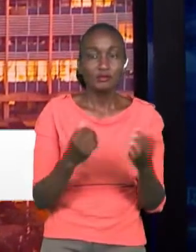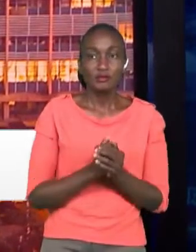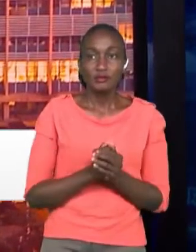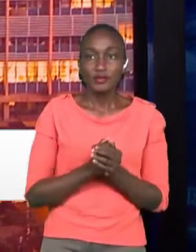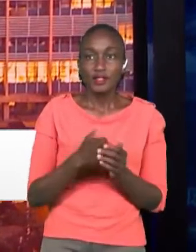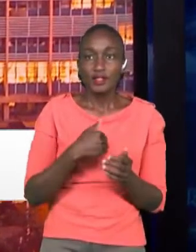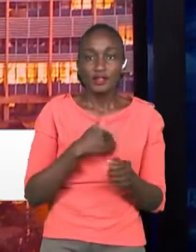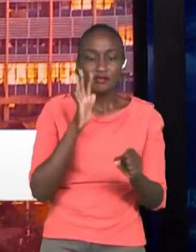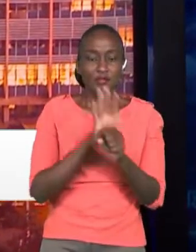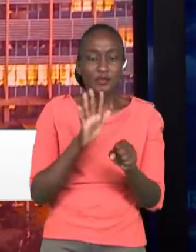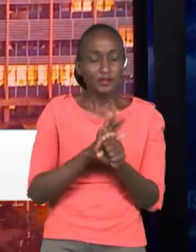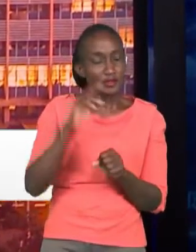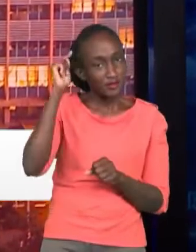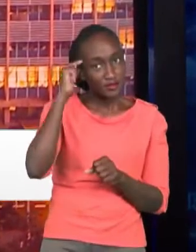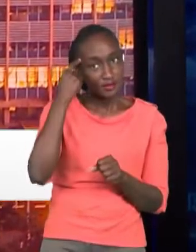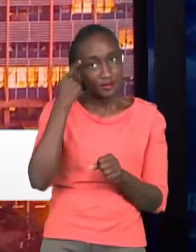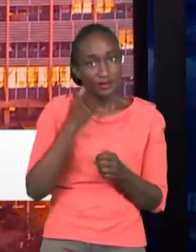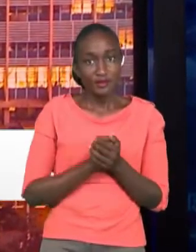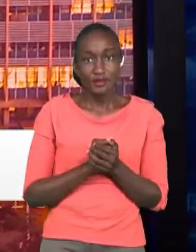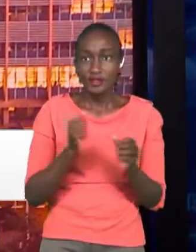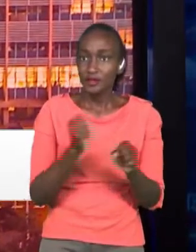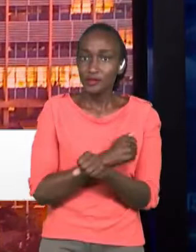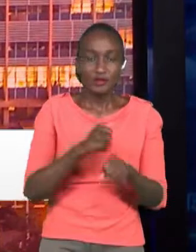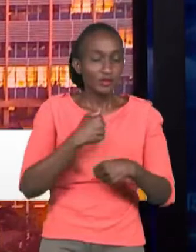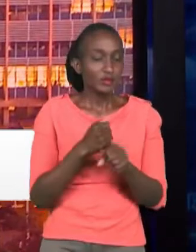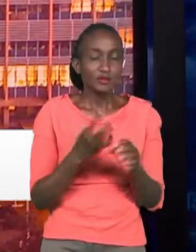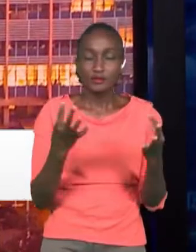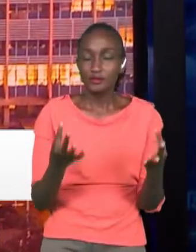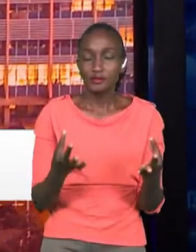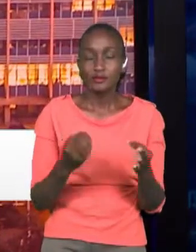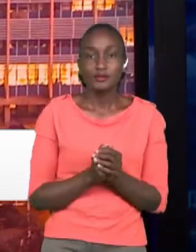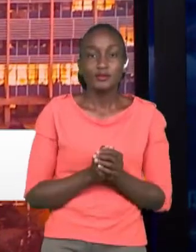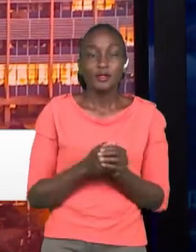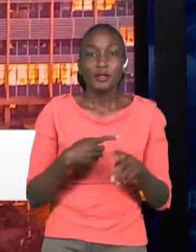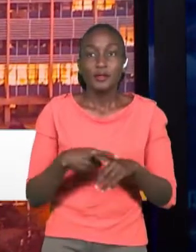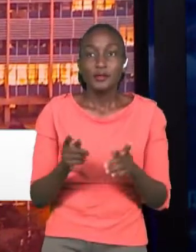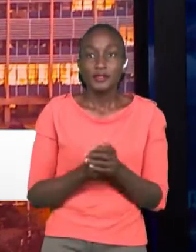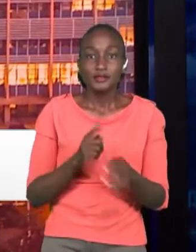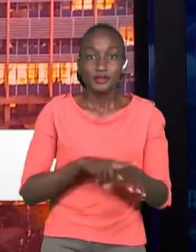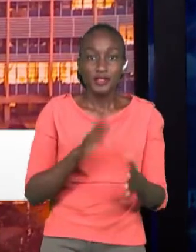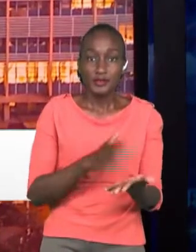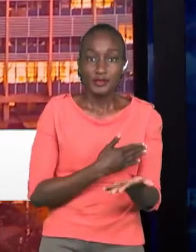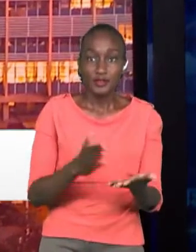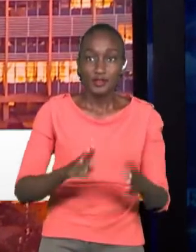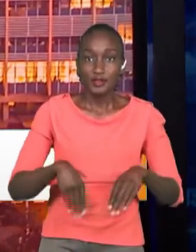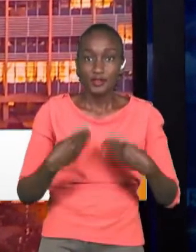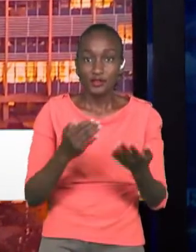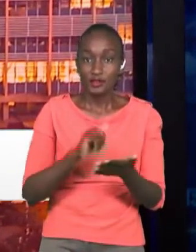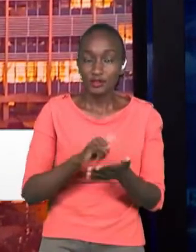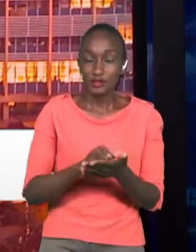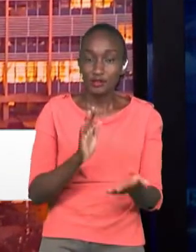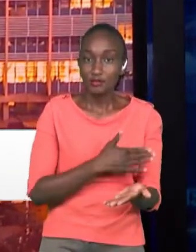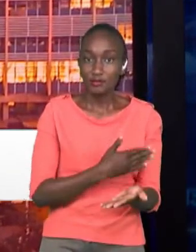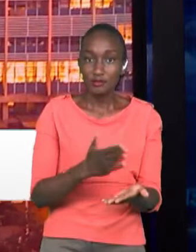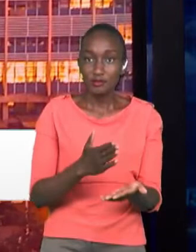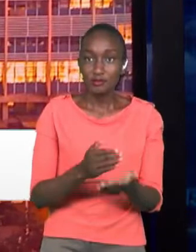plenty of thoughts. Yes. So that's they can't do the meditation. But okay. when you're humming, giving the chanting, humming yeah. hums